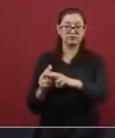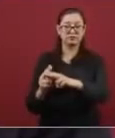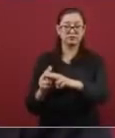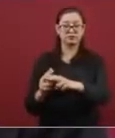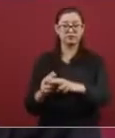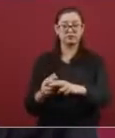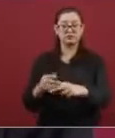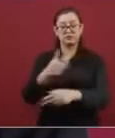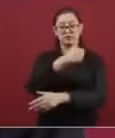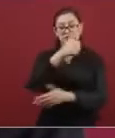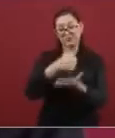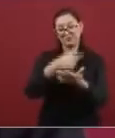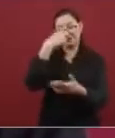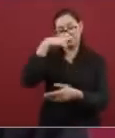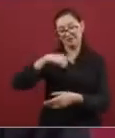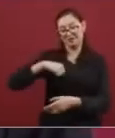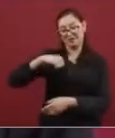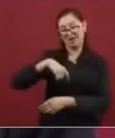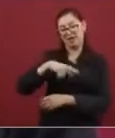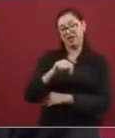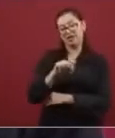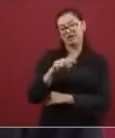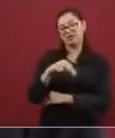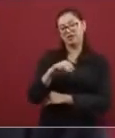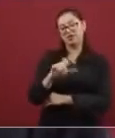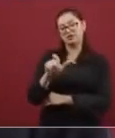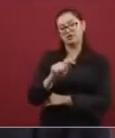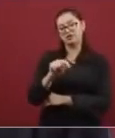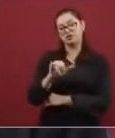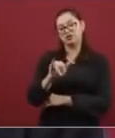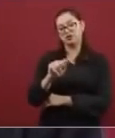them where they took over,